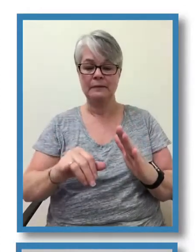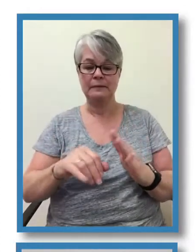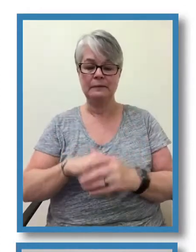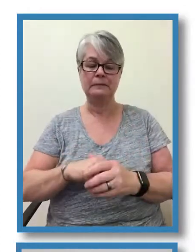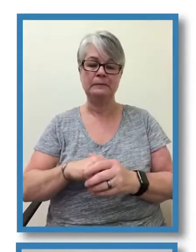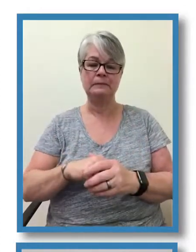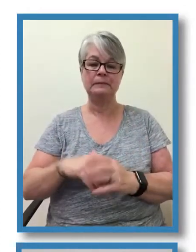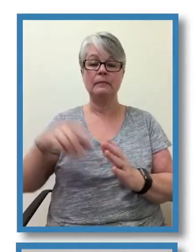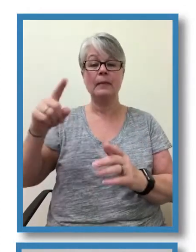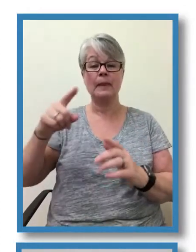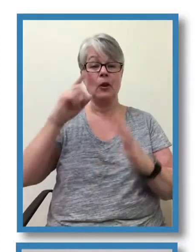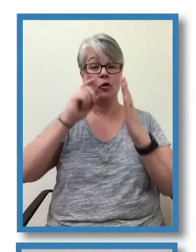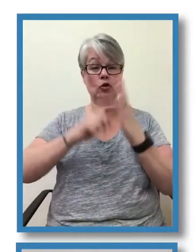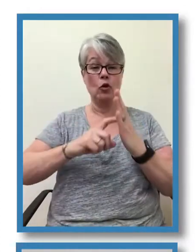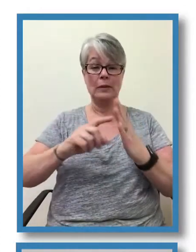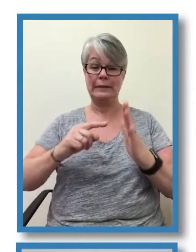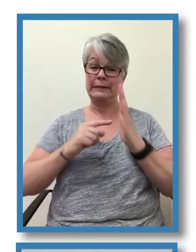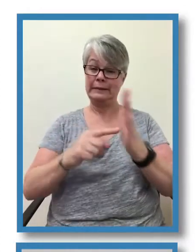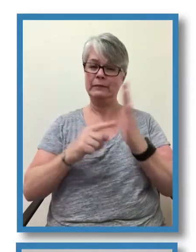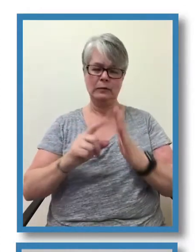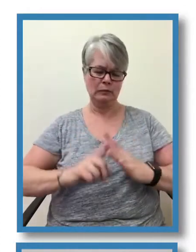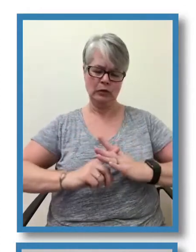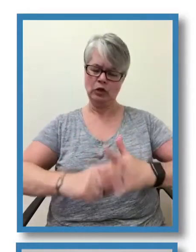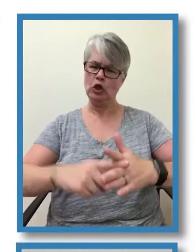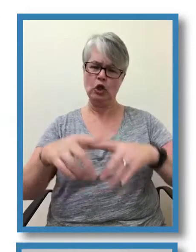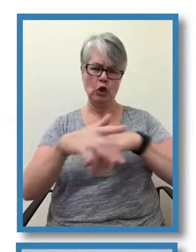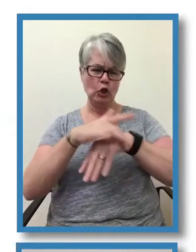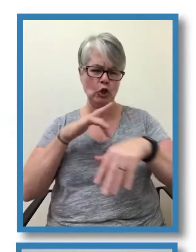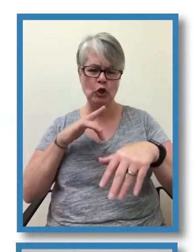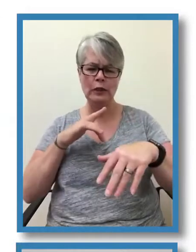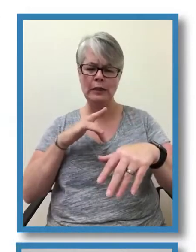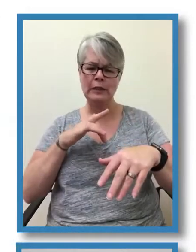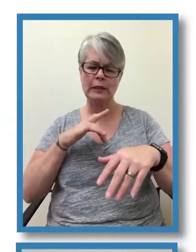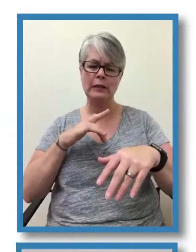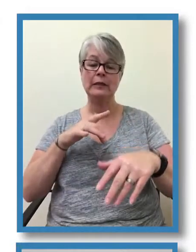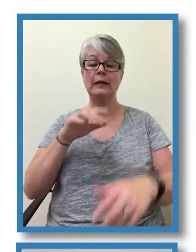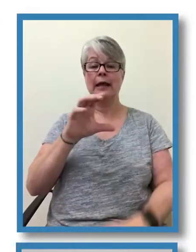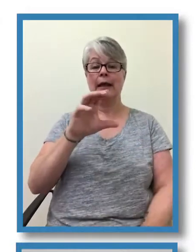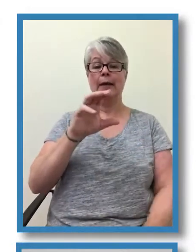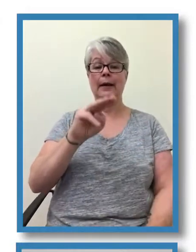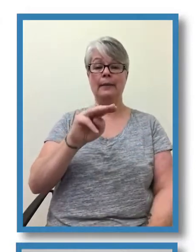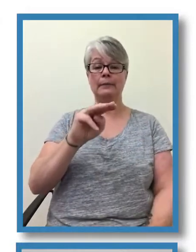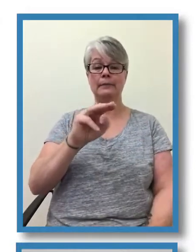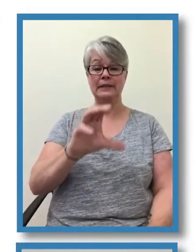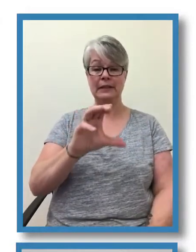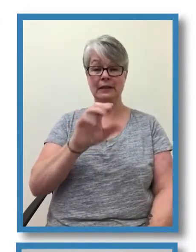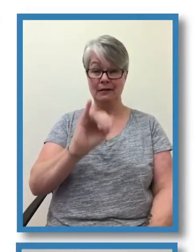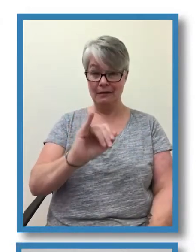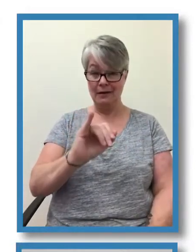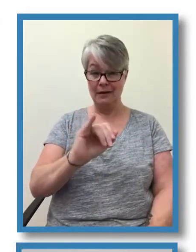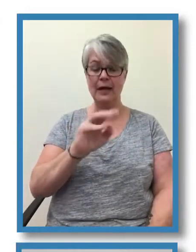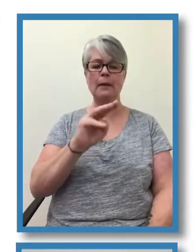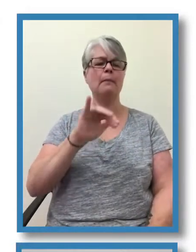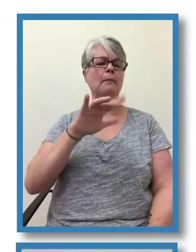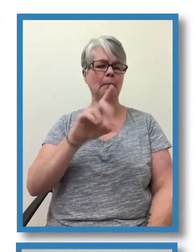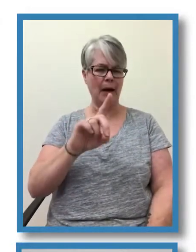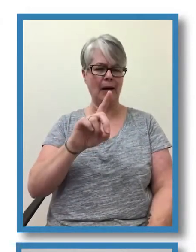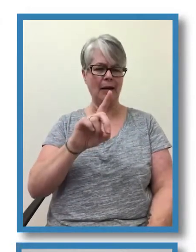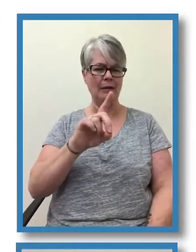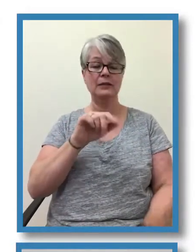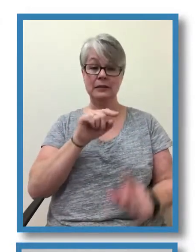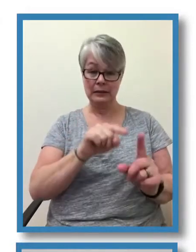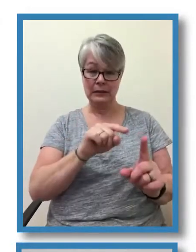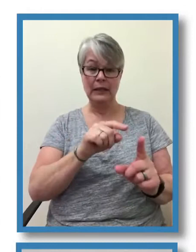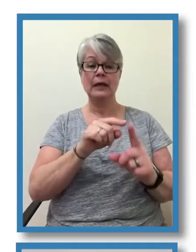can see it progresses. And where families often become concerned is where they start to experience this more rapid